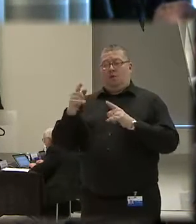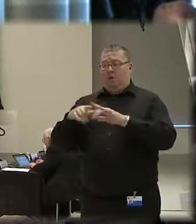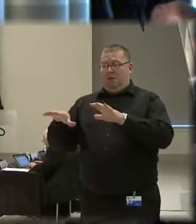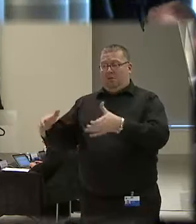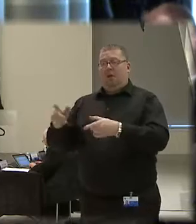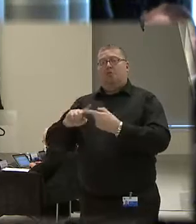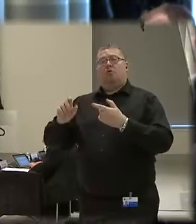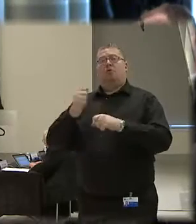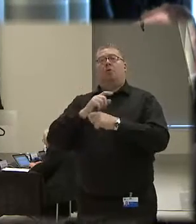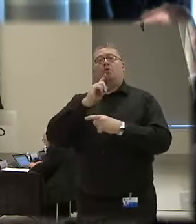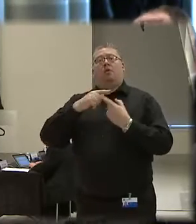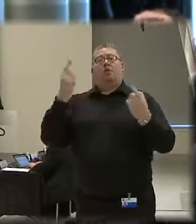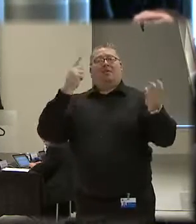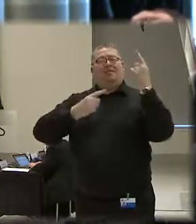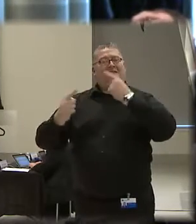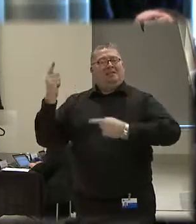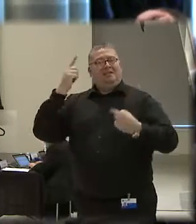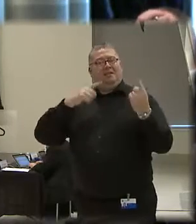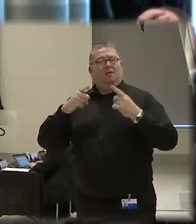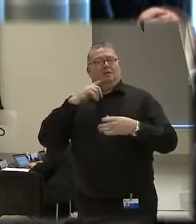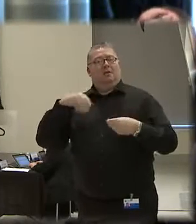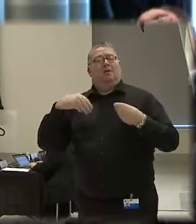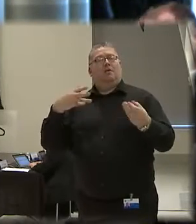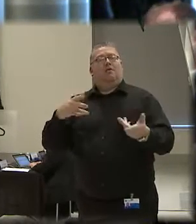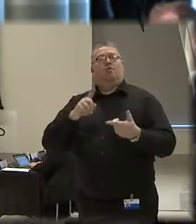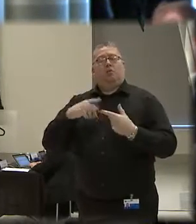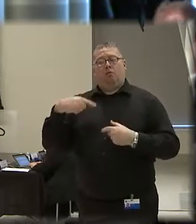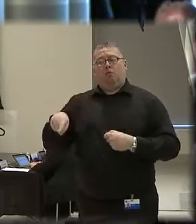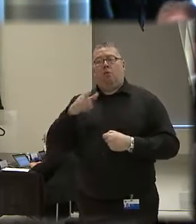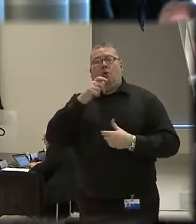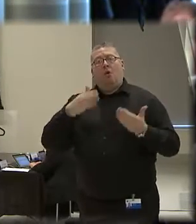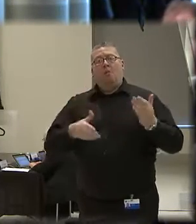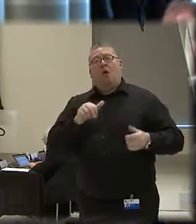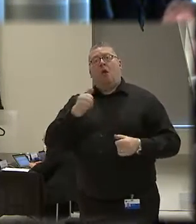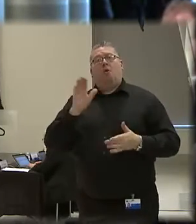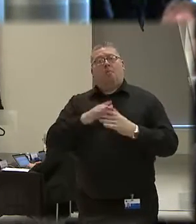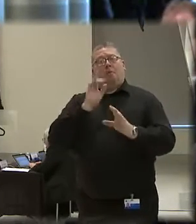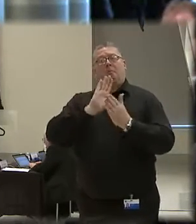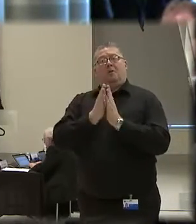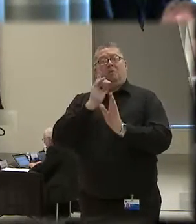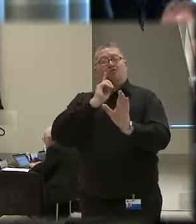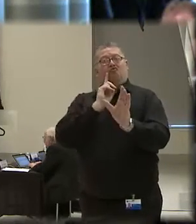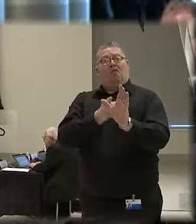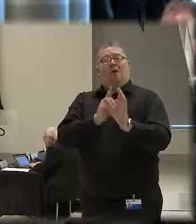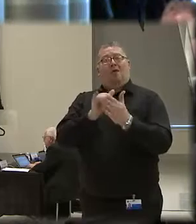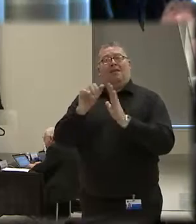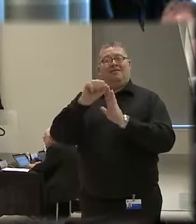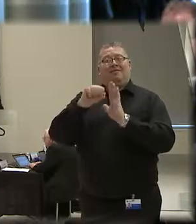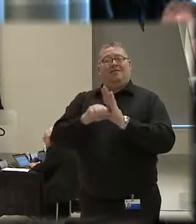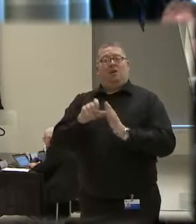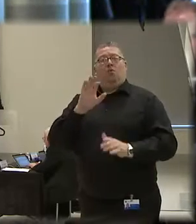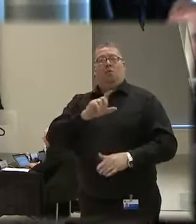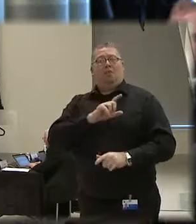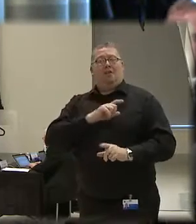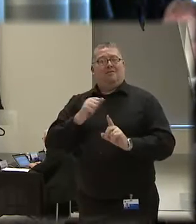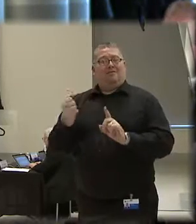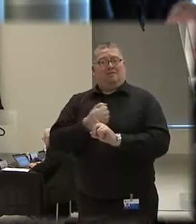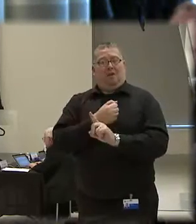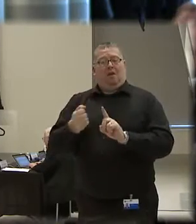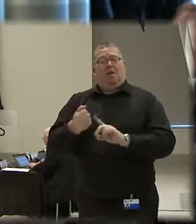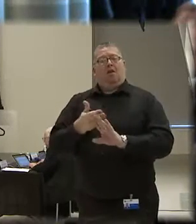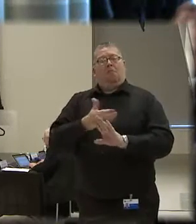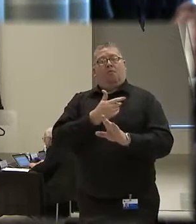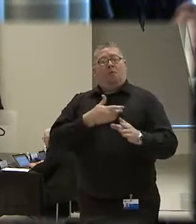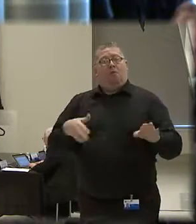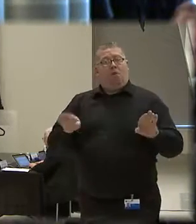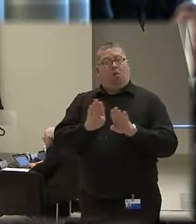but to ensure that consideration is given to those who might otherwise be targets of state and police violence. Before I close,